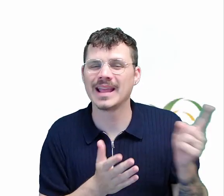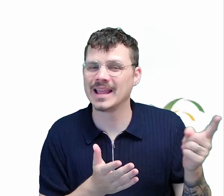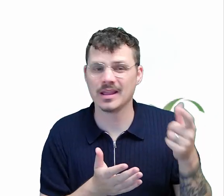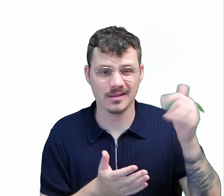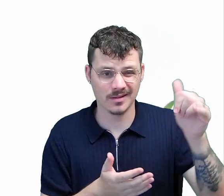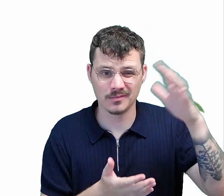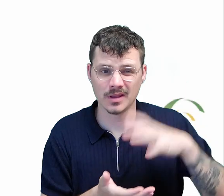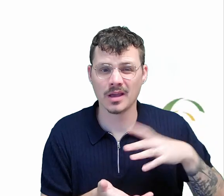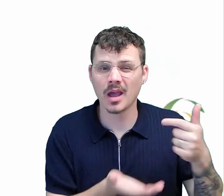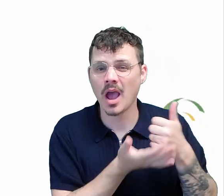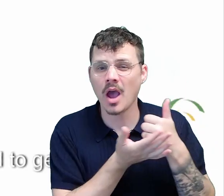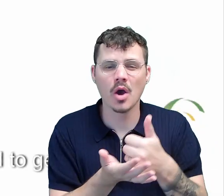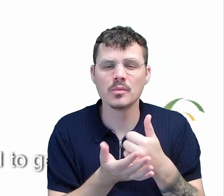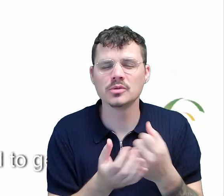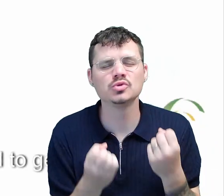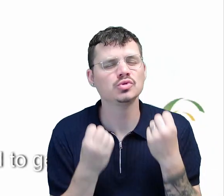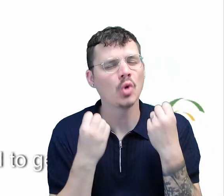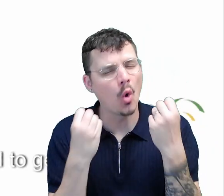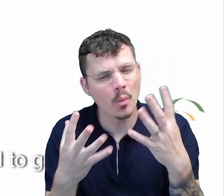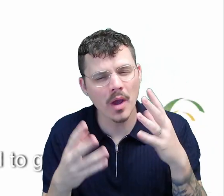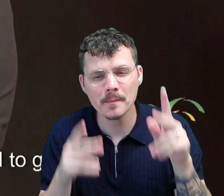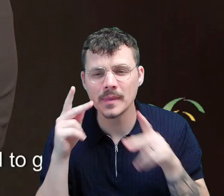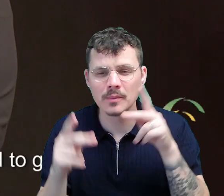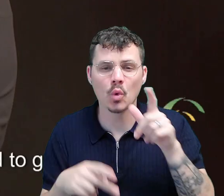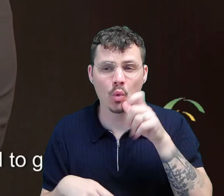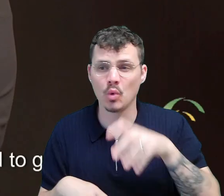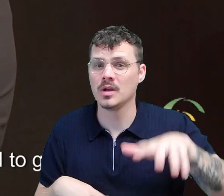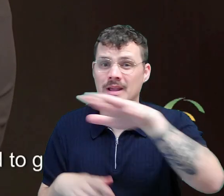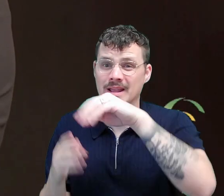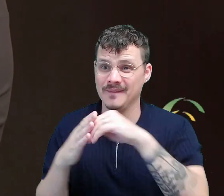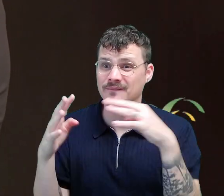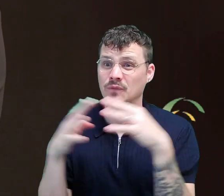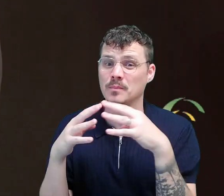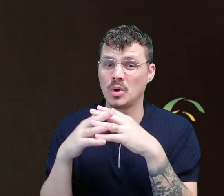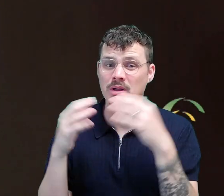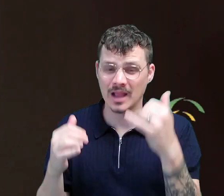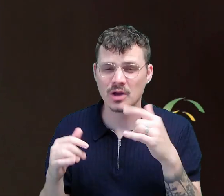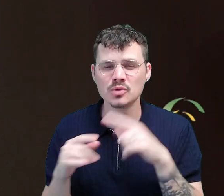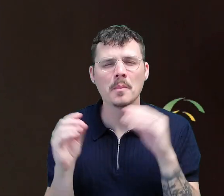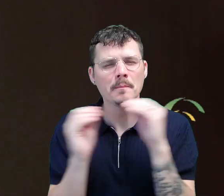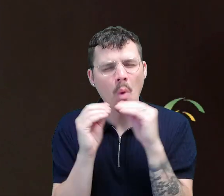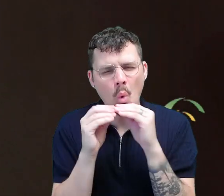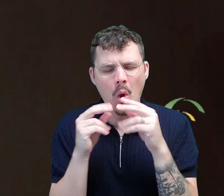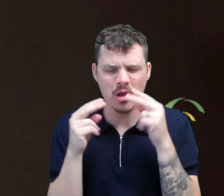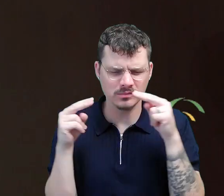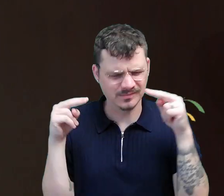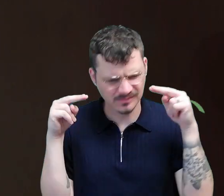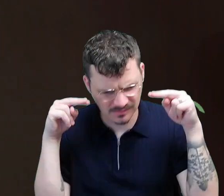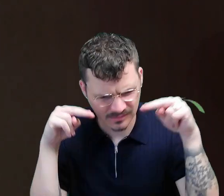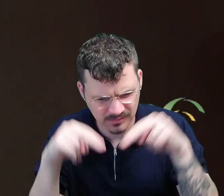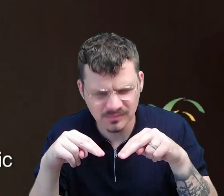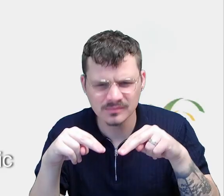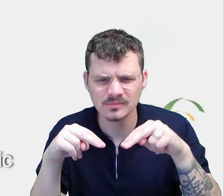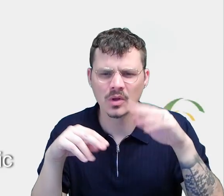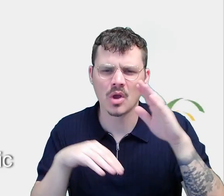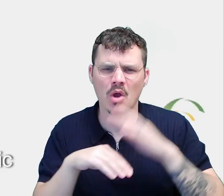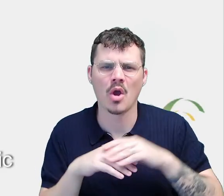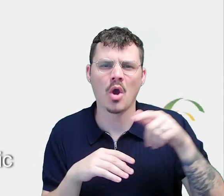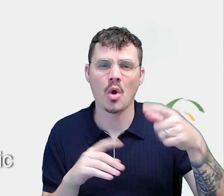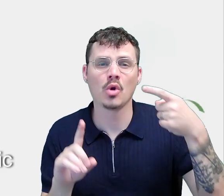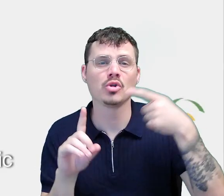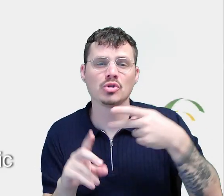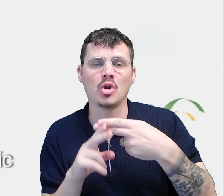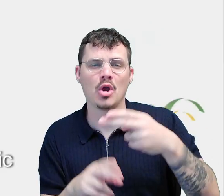so many people by getting the professional football world to take a much closer look on an